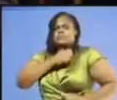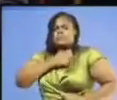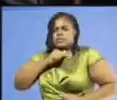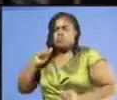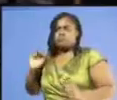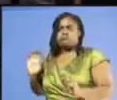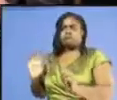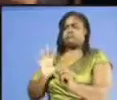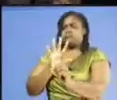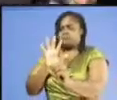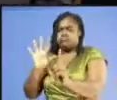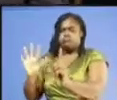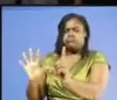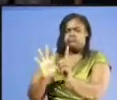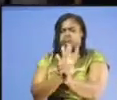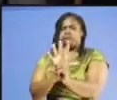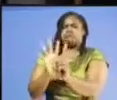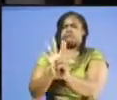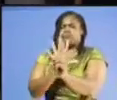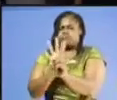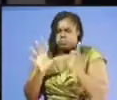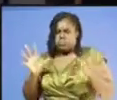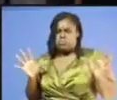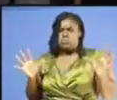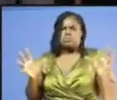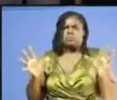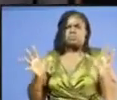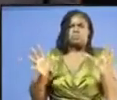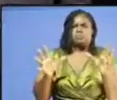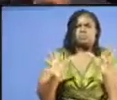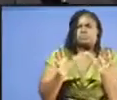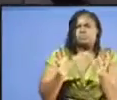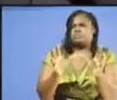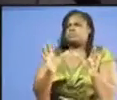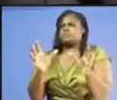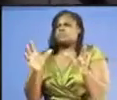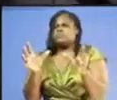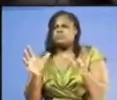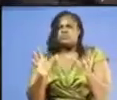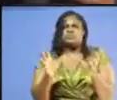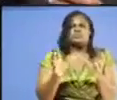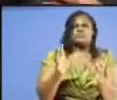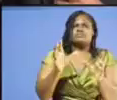Closing in. Pharaoh's behind you. They'll soon